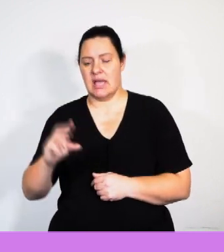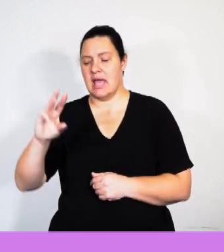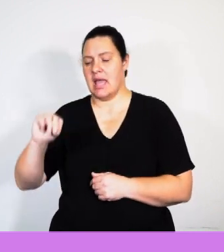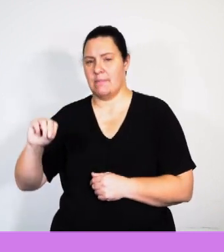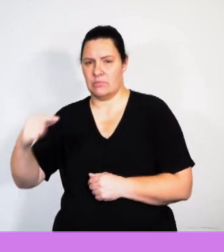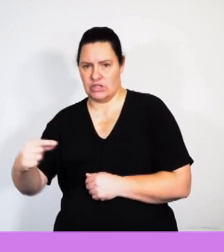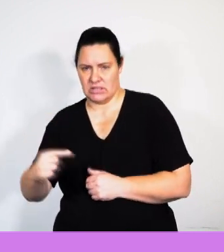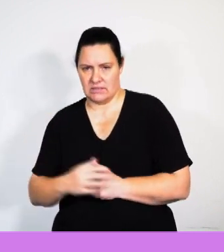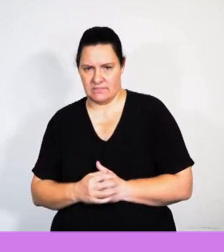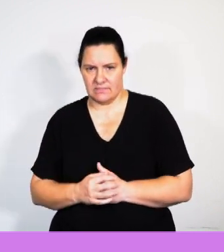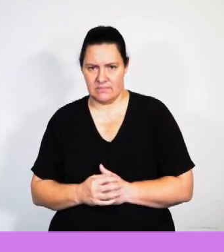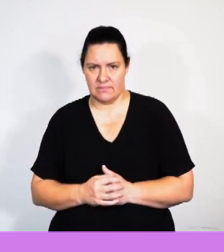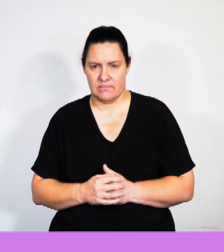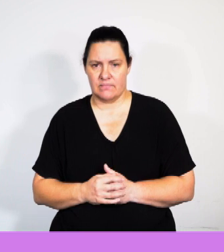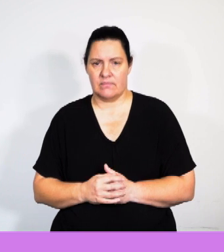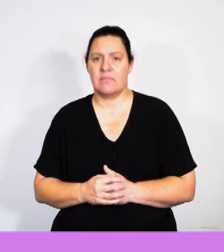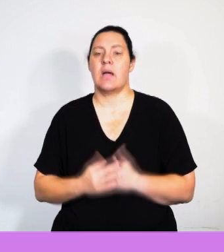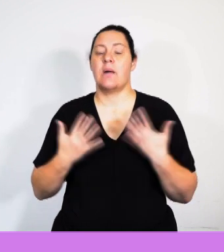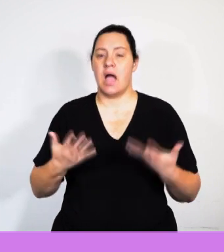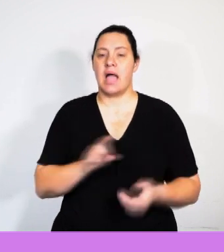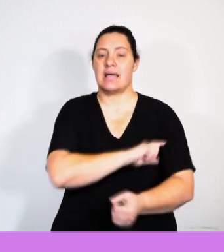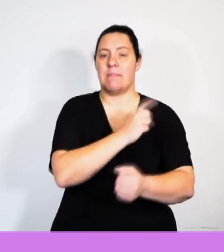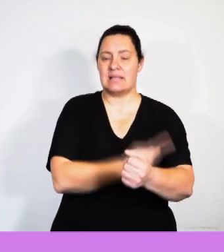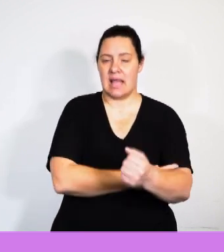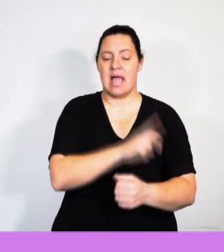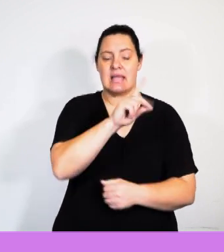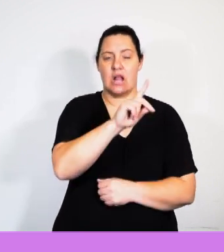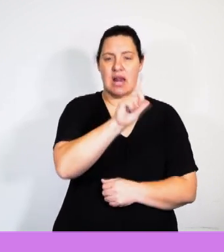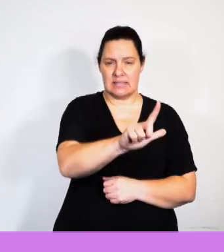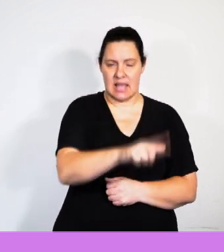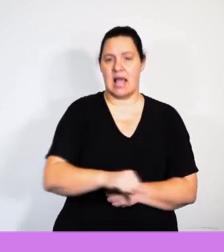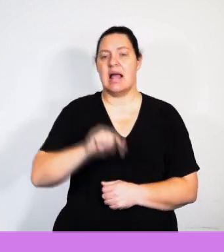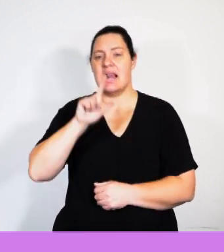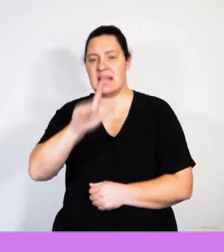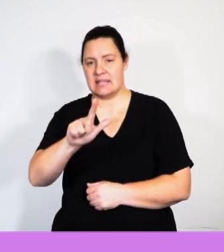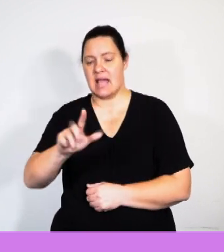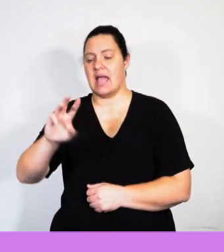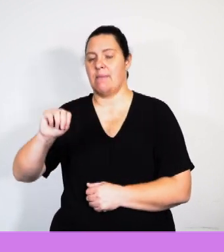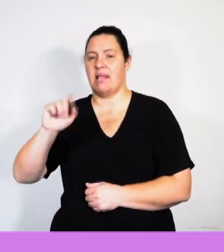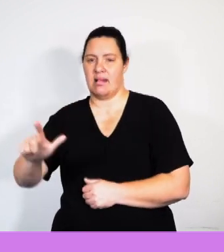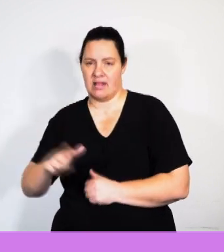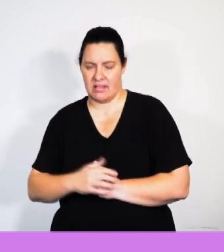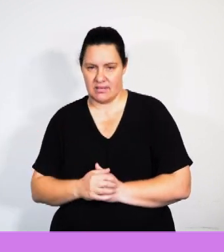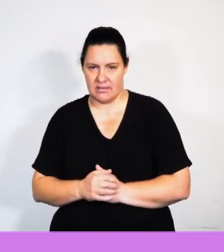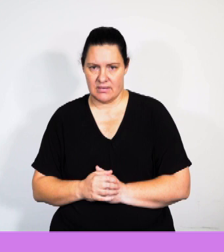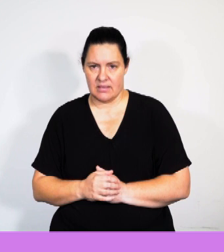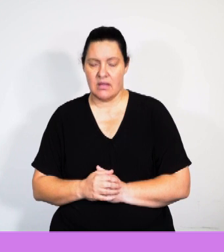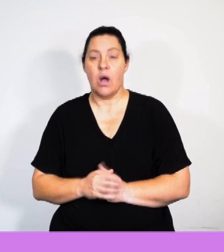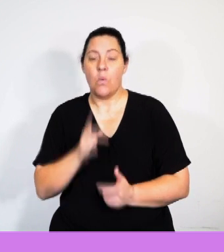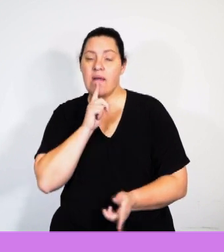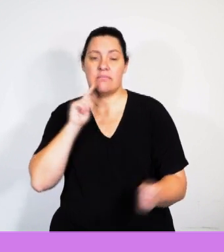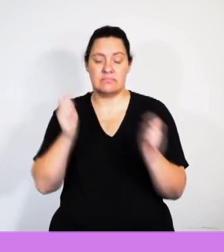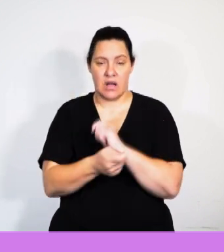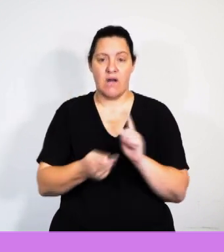and milligrams. We measure capacity in kiloliters, liters, and milliliters.